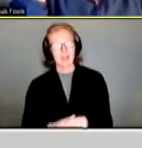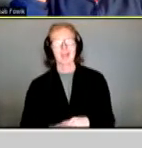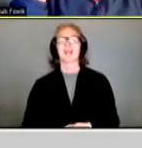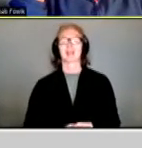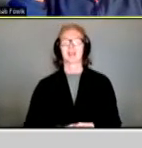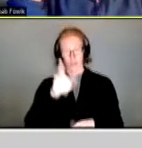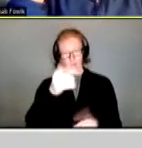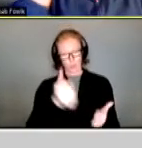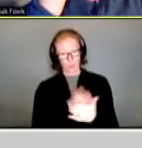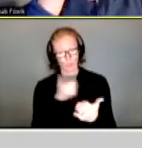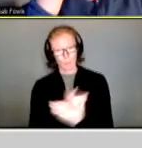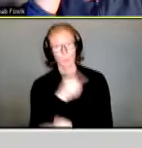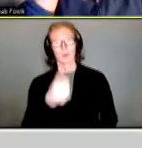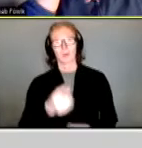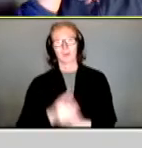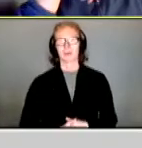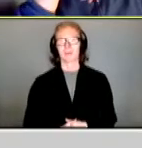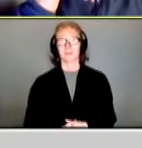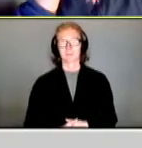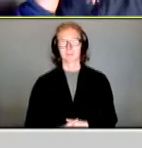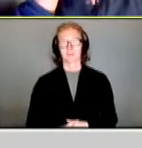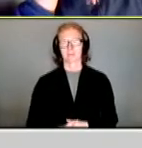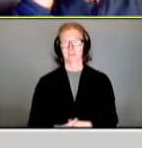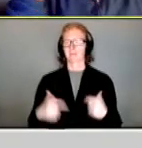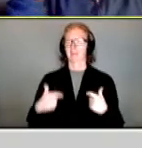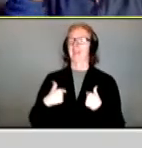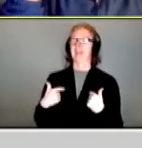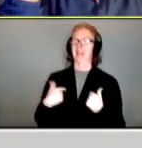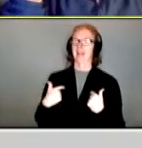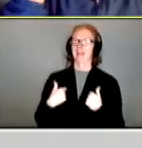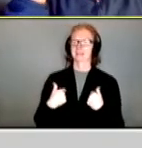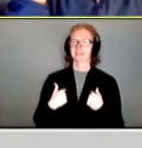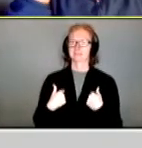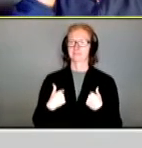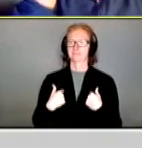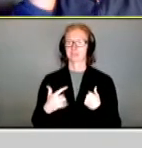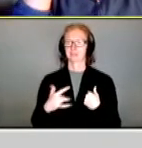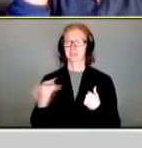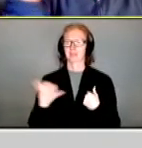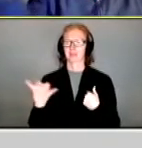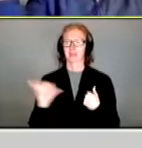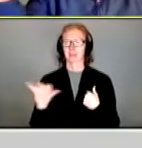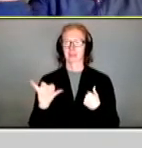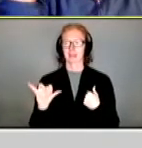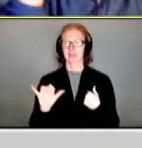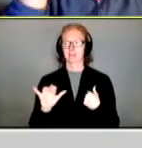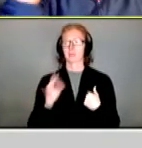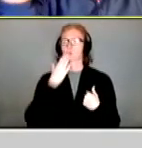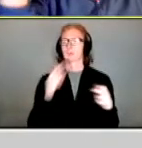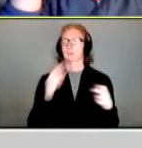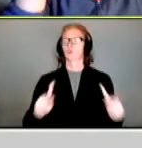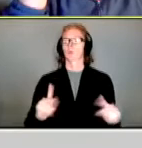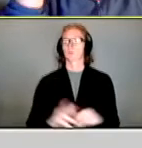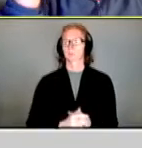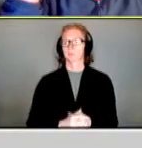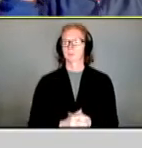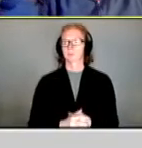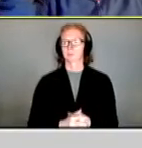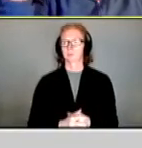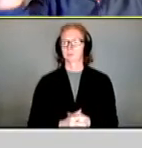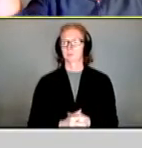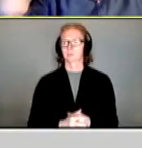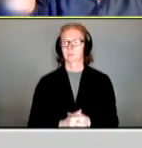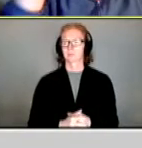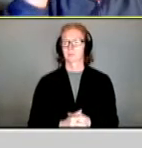Okay, you're new. But I feel like this is a good time for PCCEP to really get